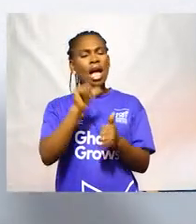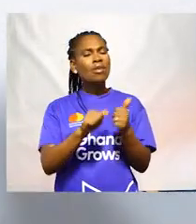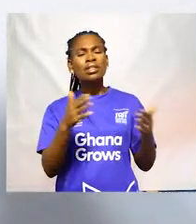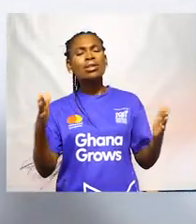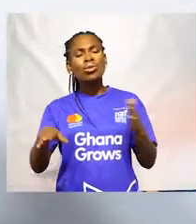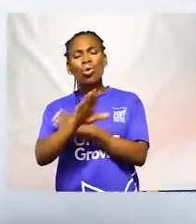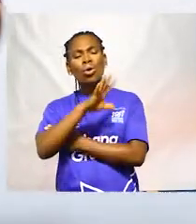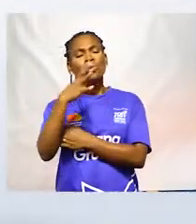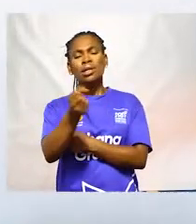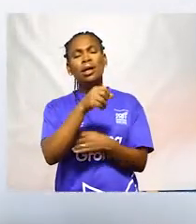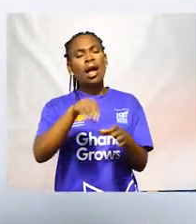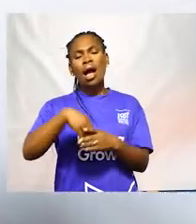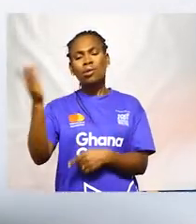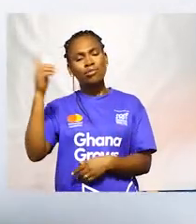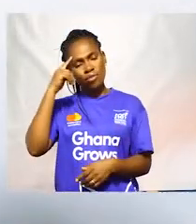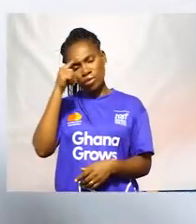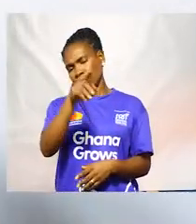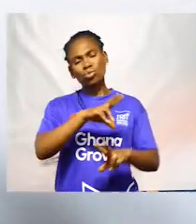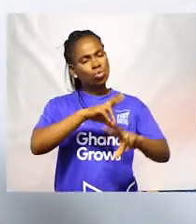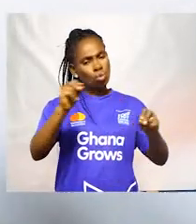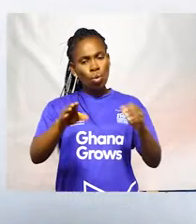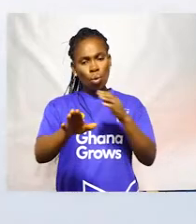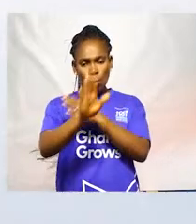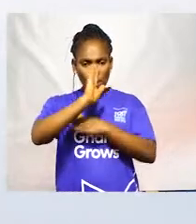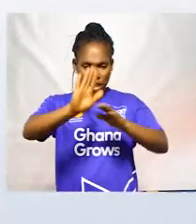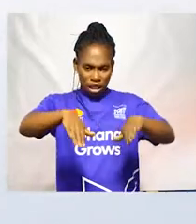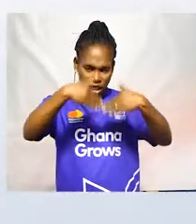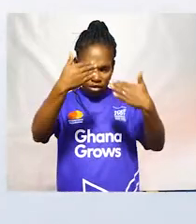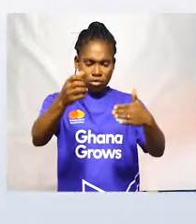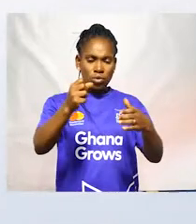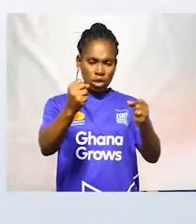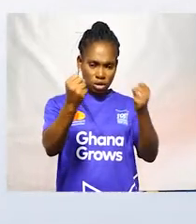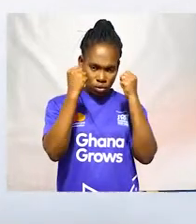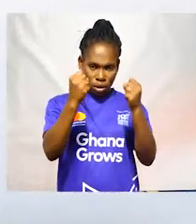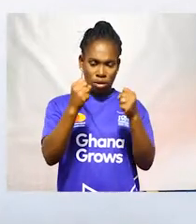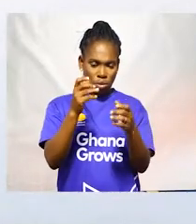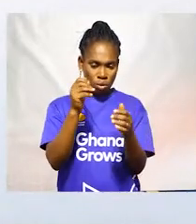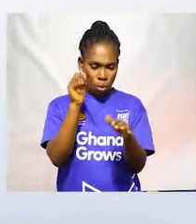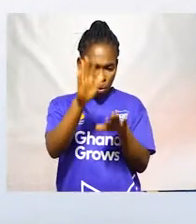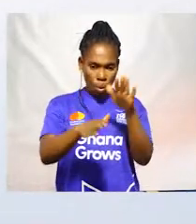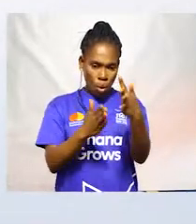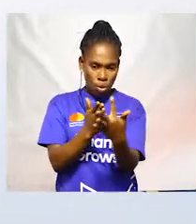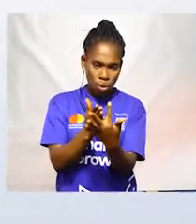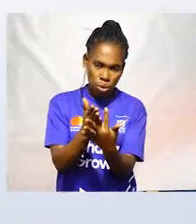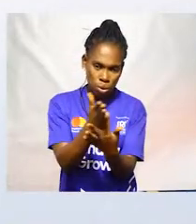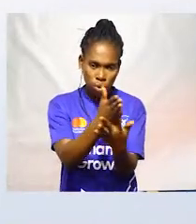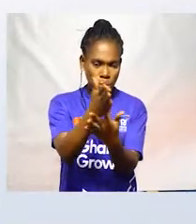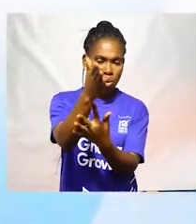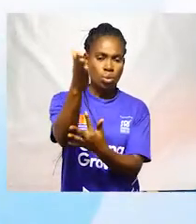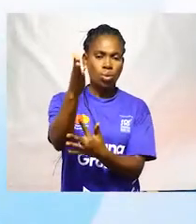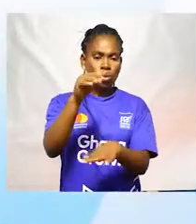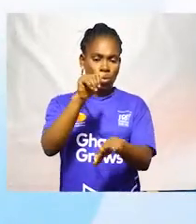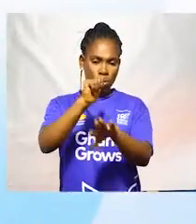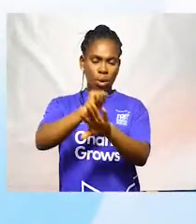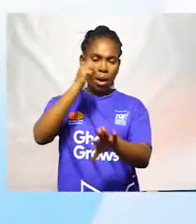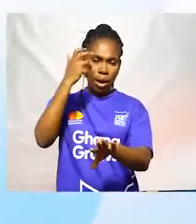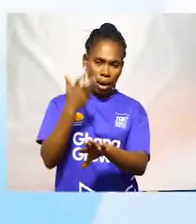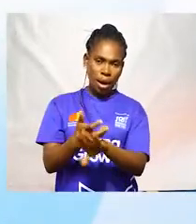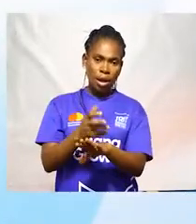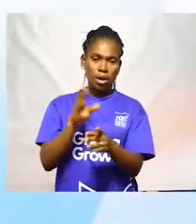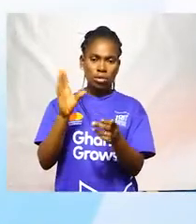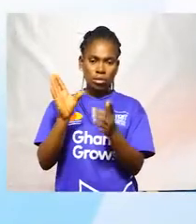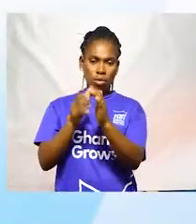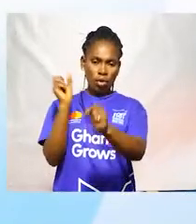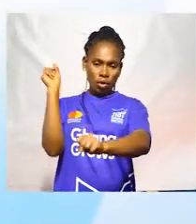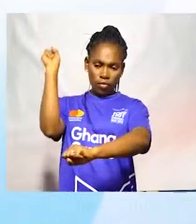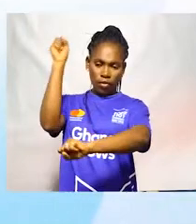away. God gives us the strength to walk through and to work hard to overcome these